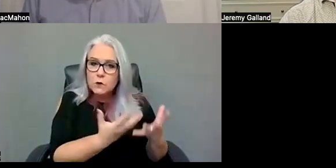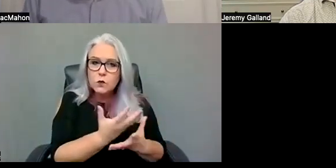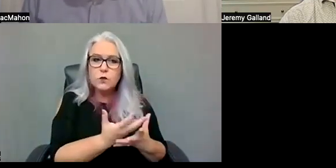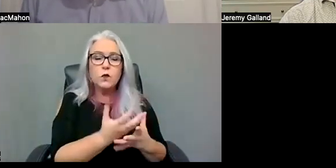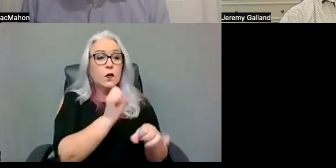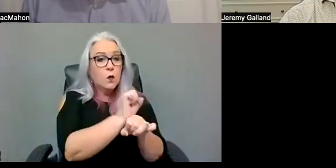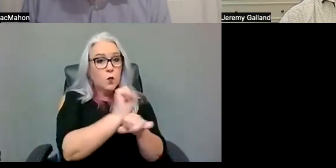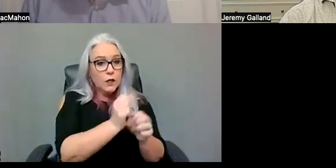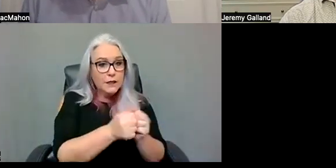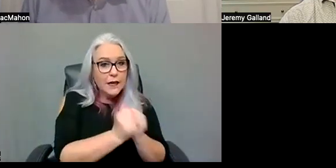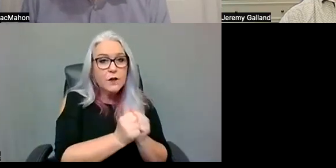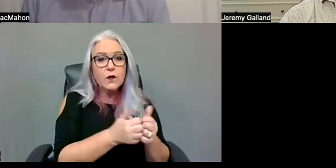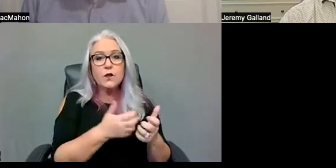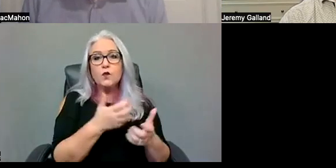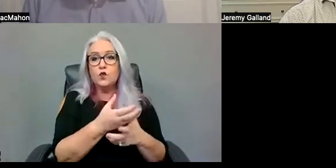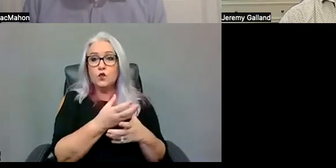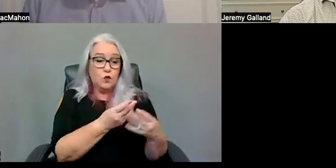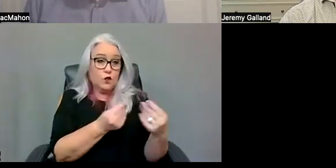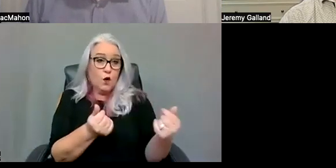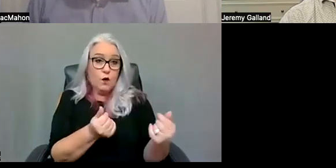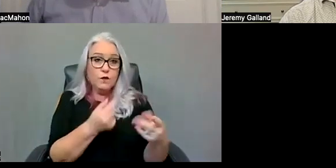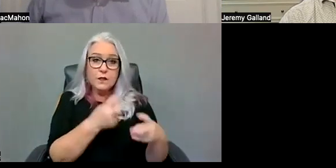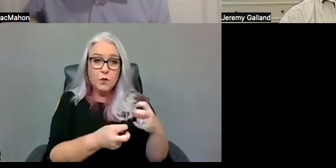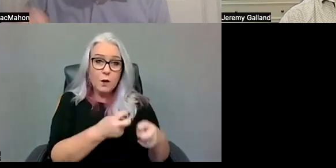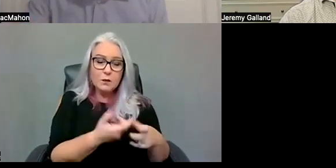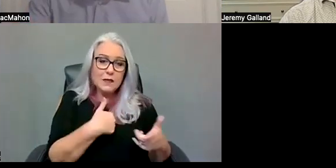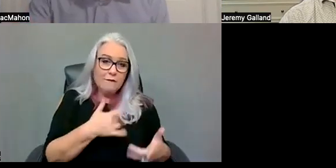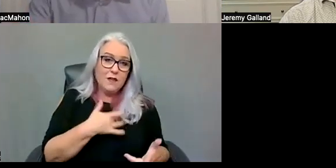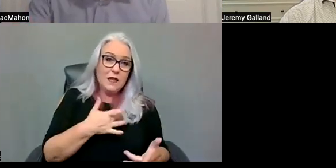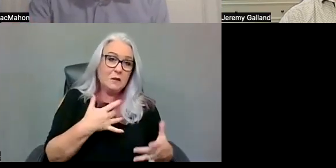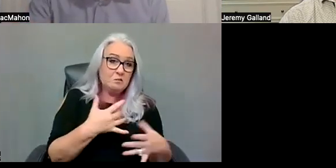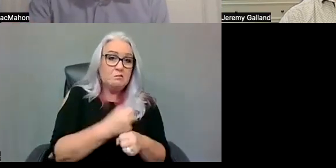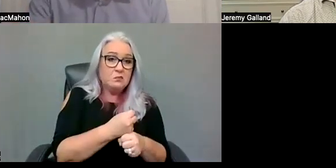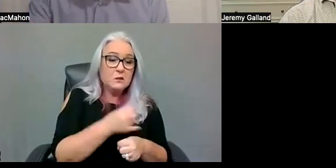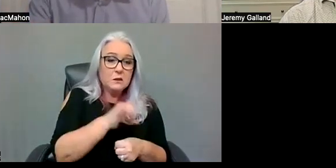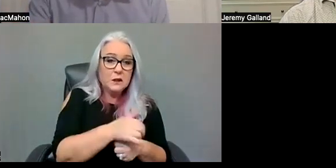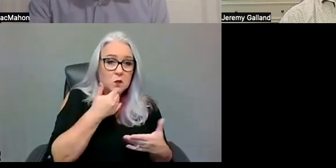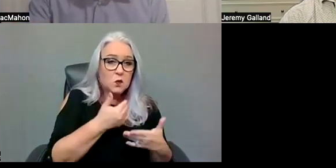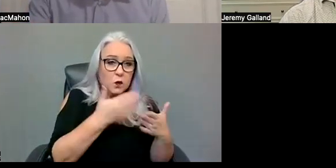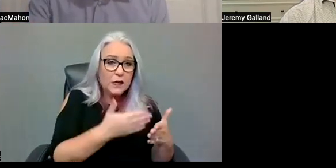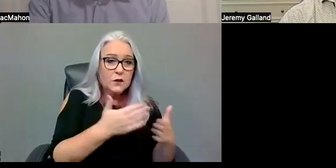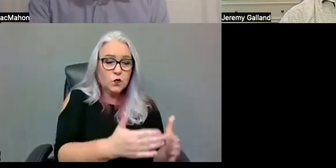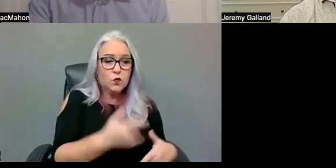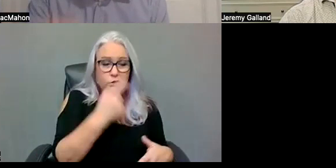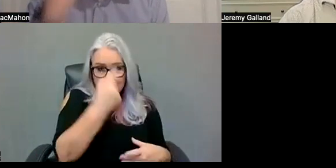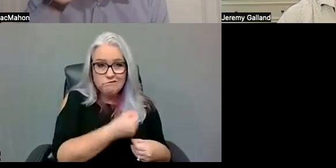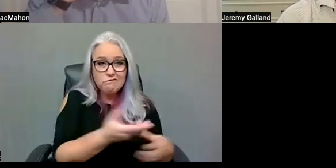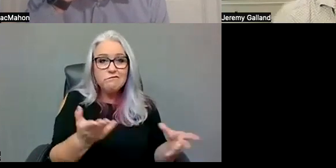together to solve the issues. That's how I would summarize it. Okay, thank you.